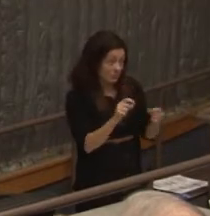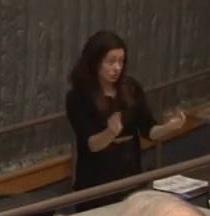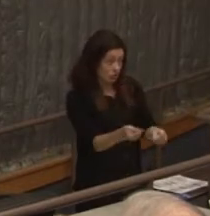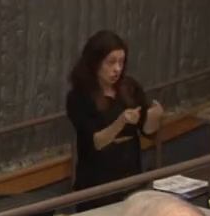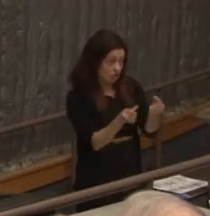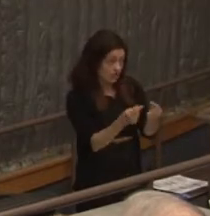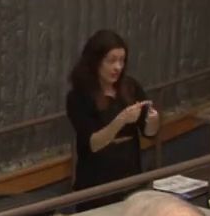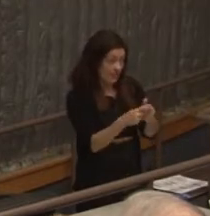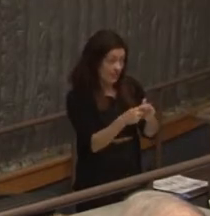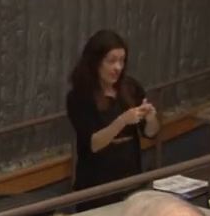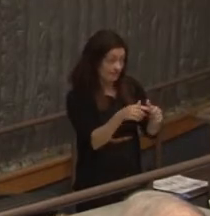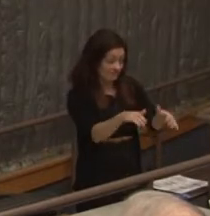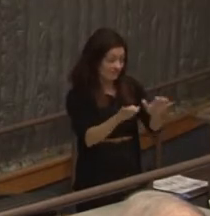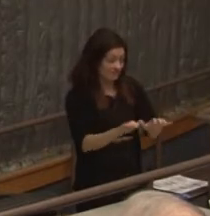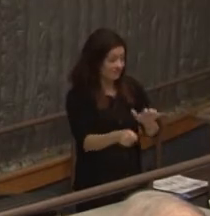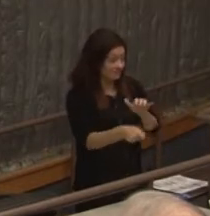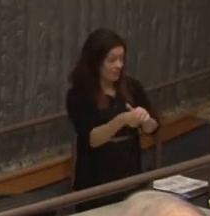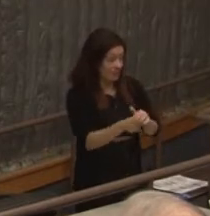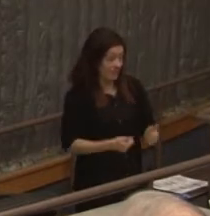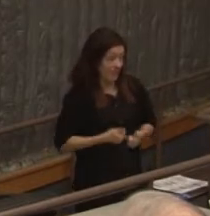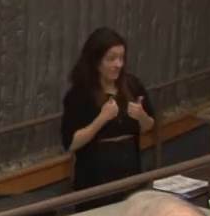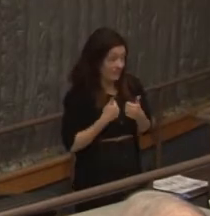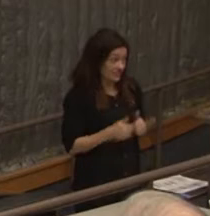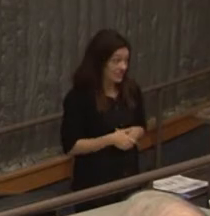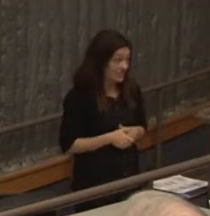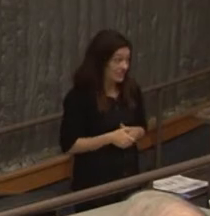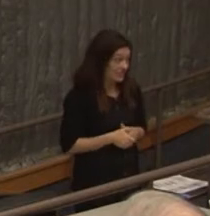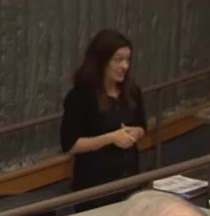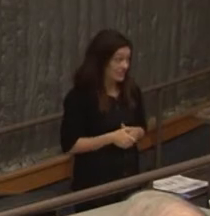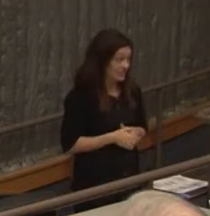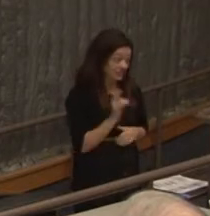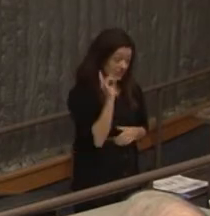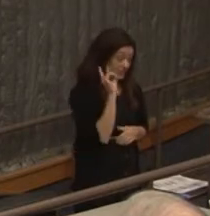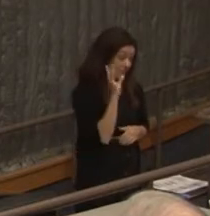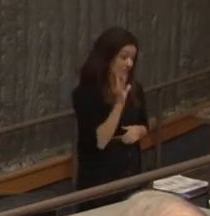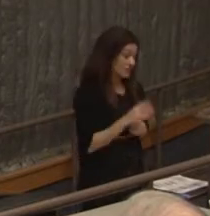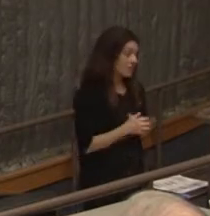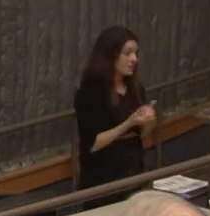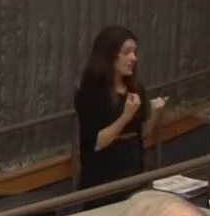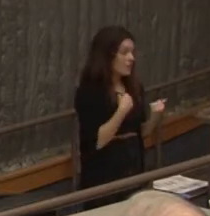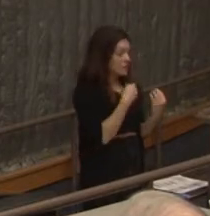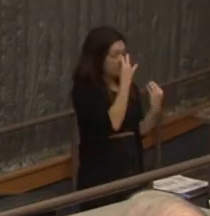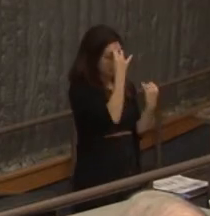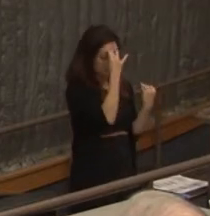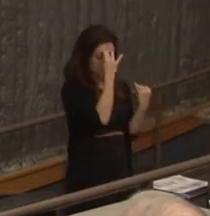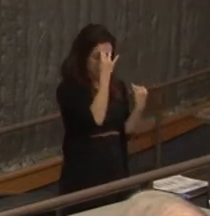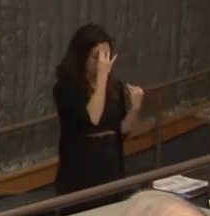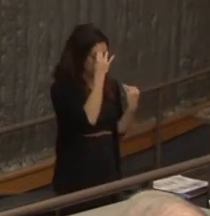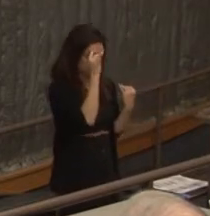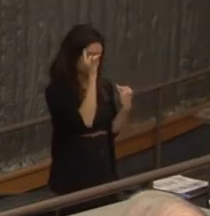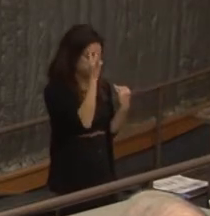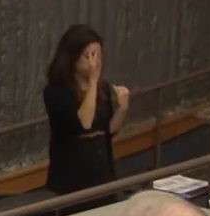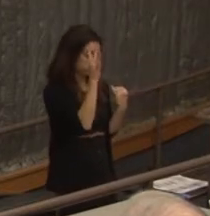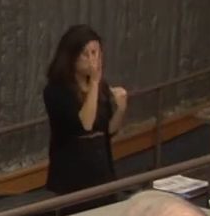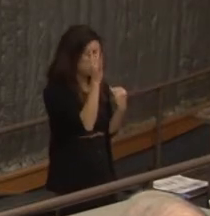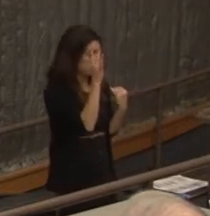buried alive. It's very difficult to even mention that, to say nothing of thinking about it, but it's one of the real horror truths of